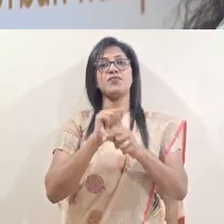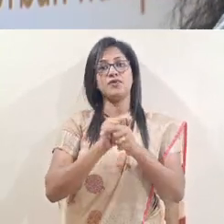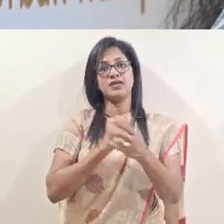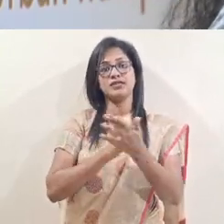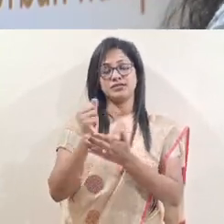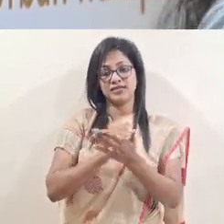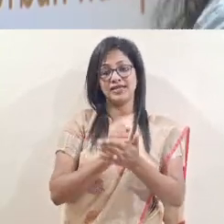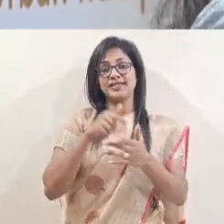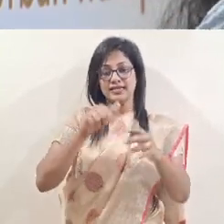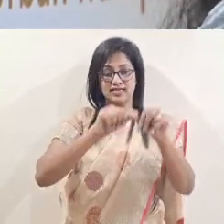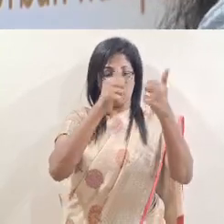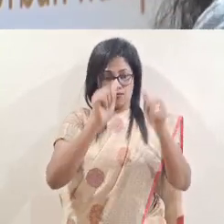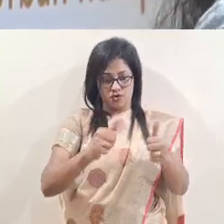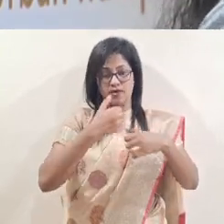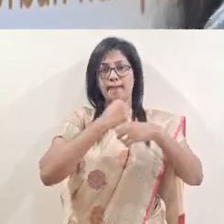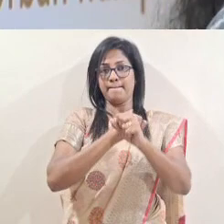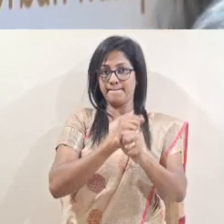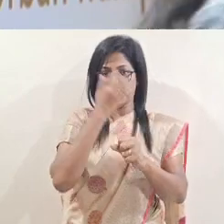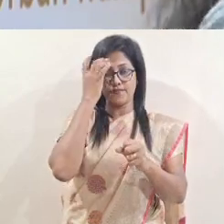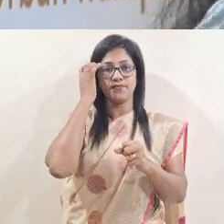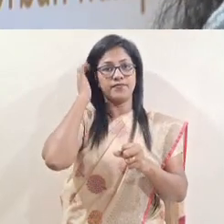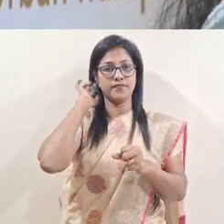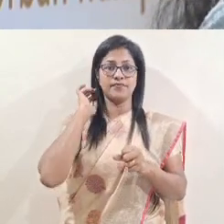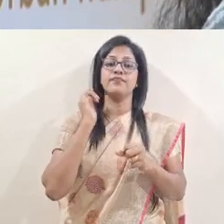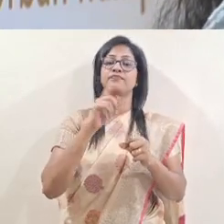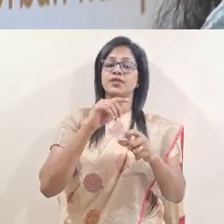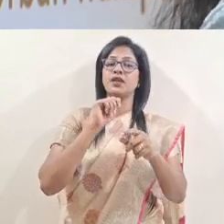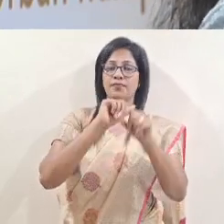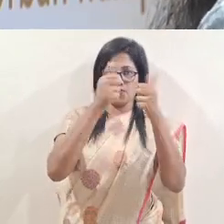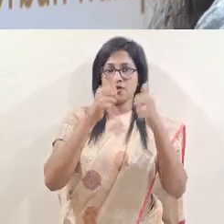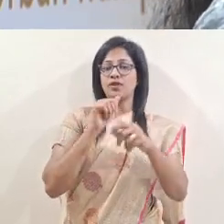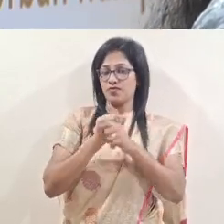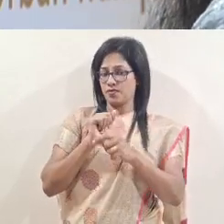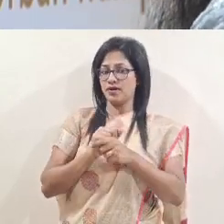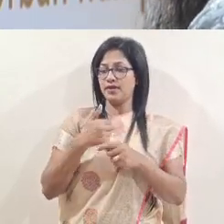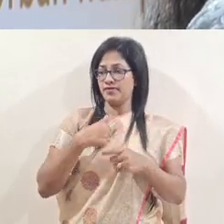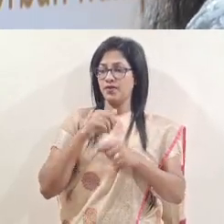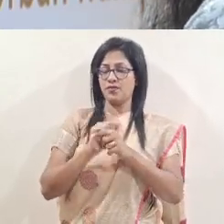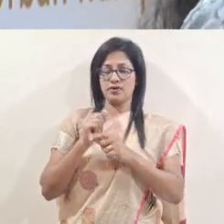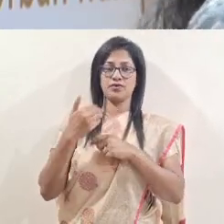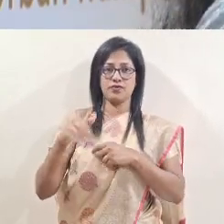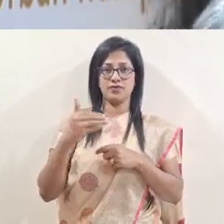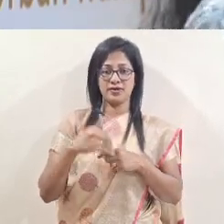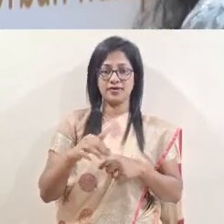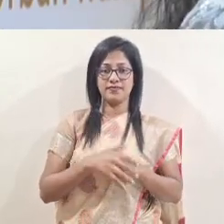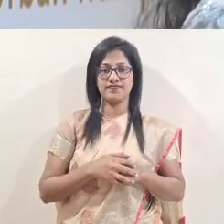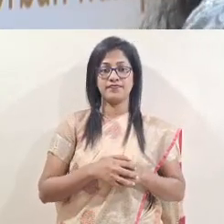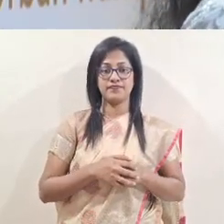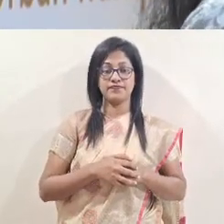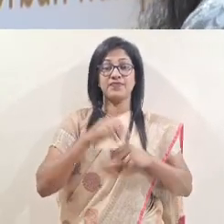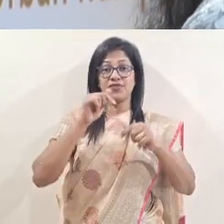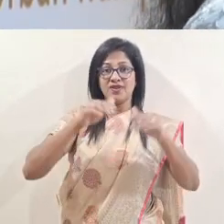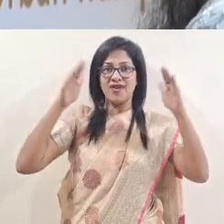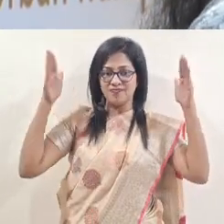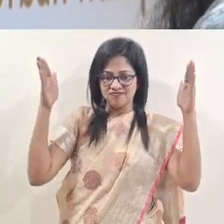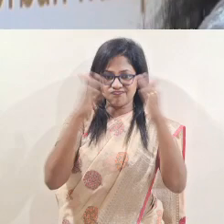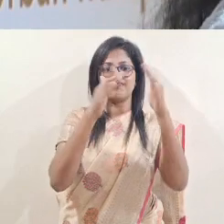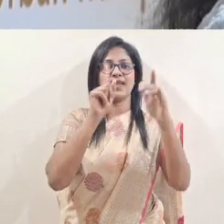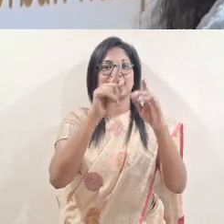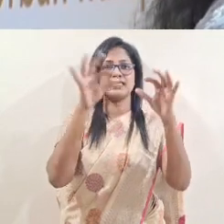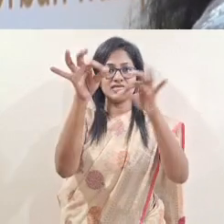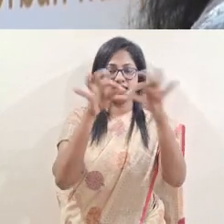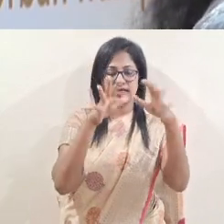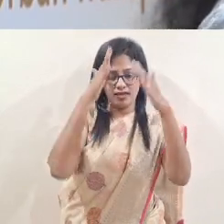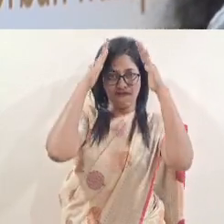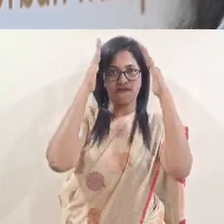be built. We have Okay, finalized you are the working on the model. Yes, sir, I'm working on the model. So we will narrow down to one And, city. yeah, another specific model. important